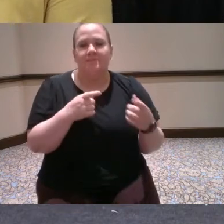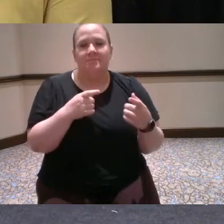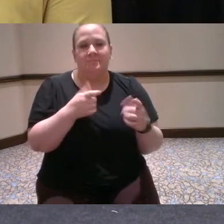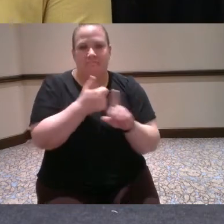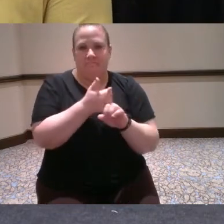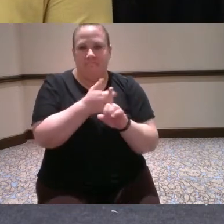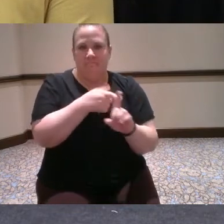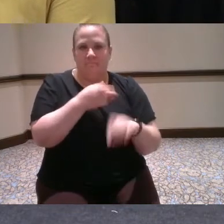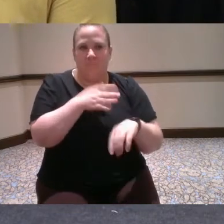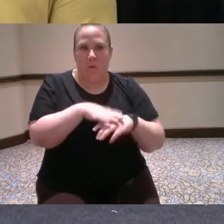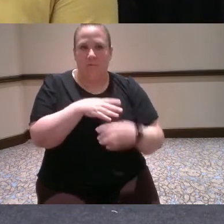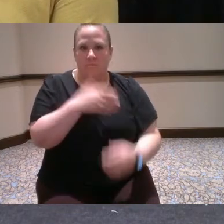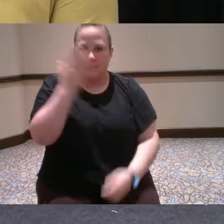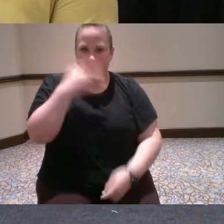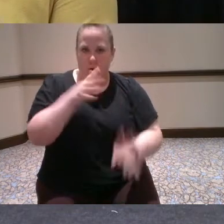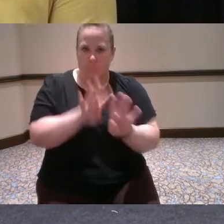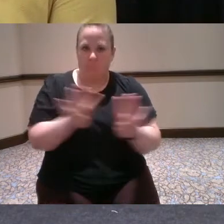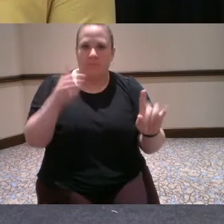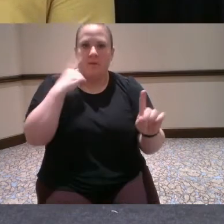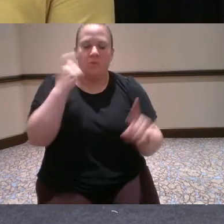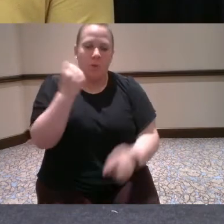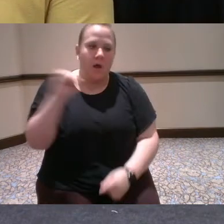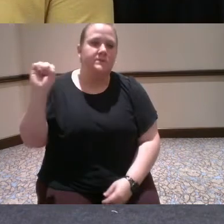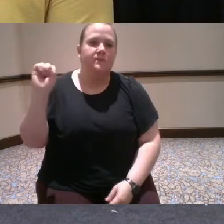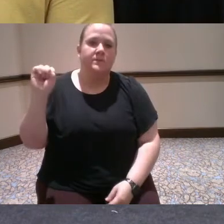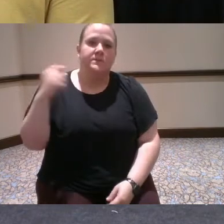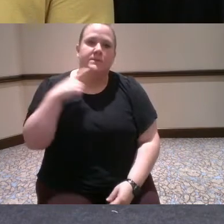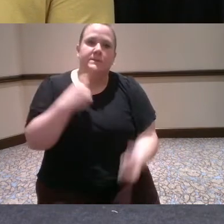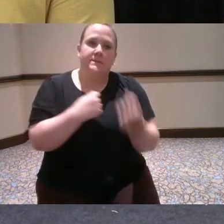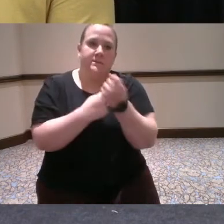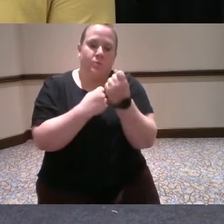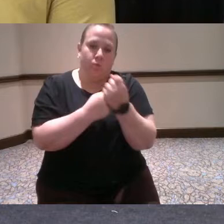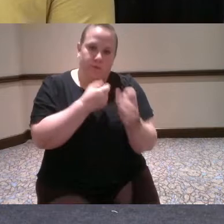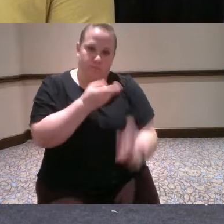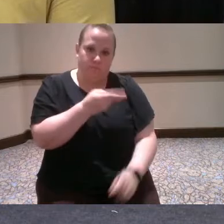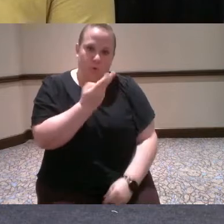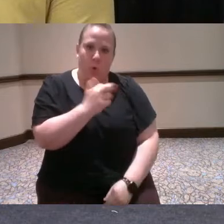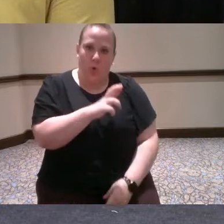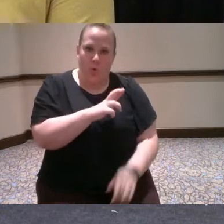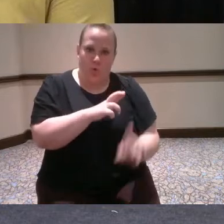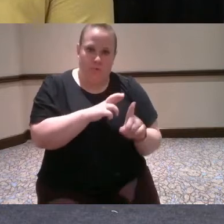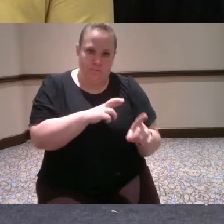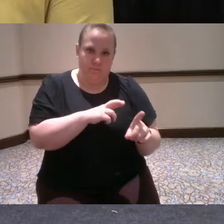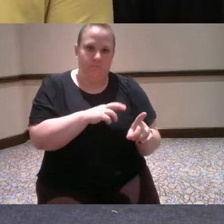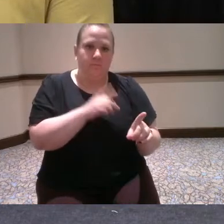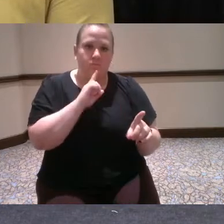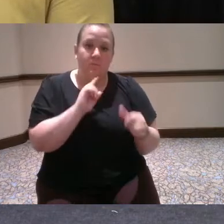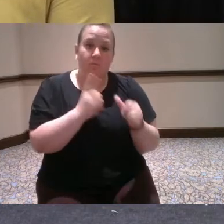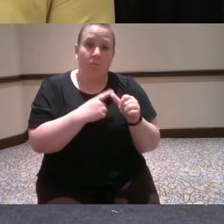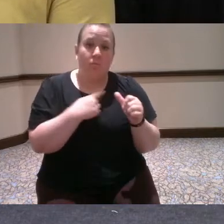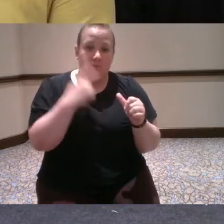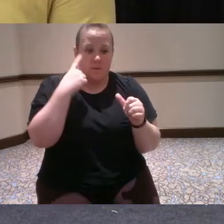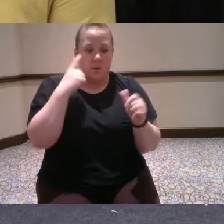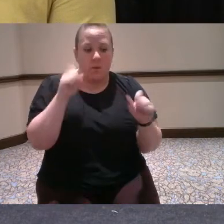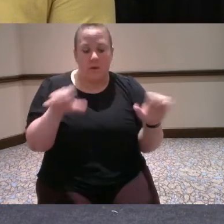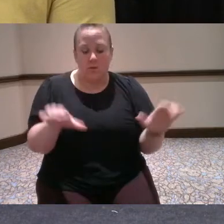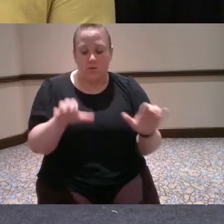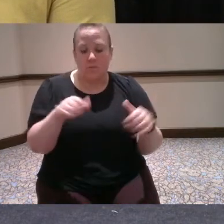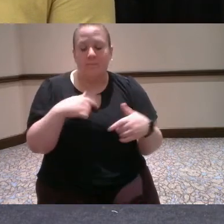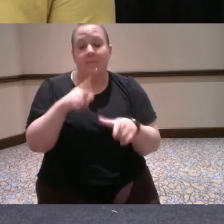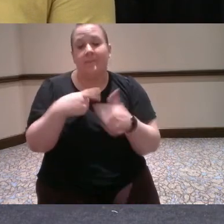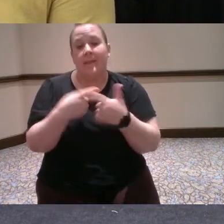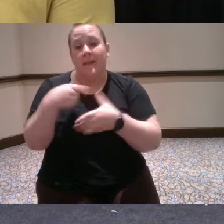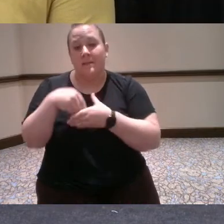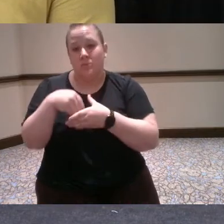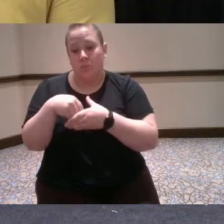who had been on the front line of activism. So supporting her was the first thing that we thought we could do. And then